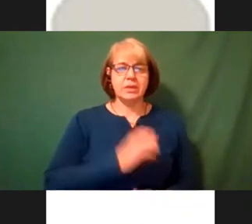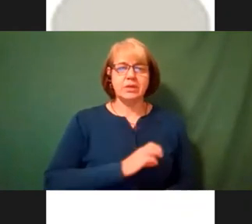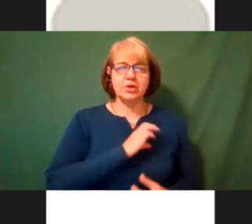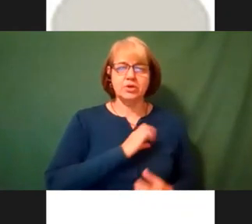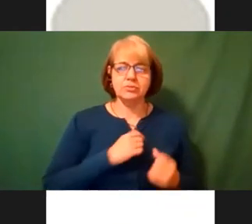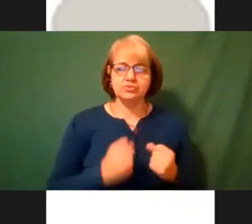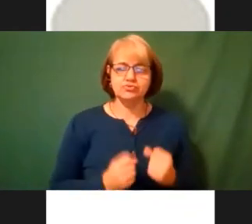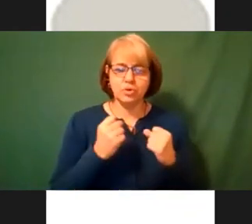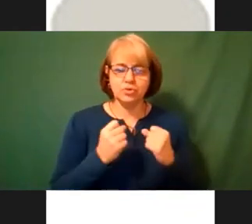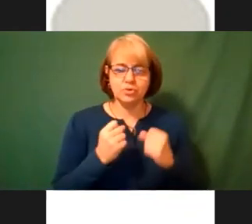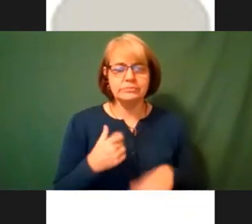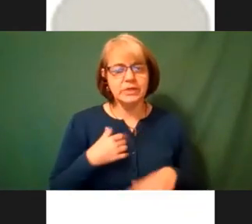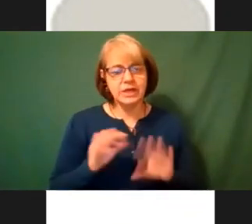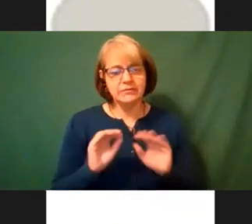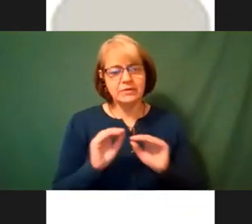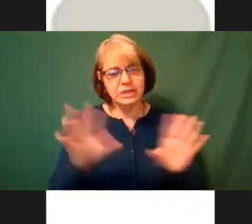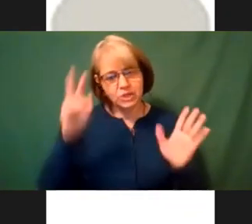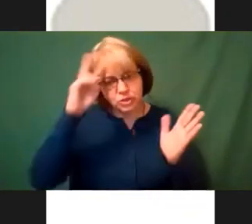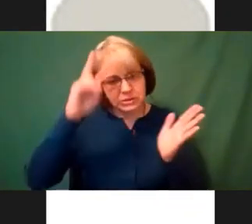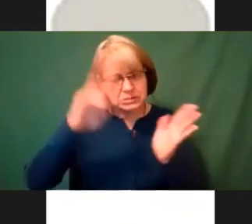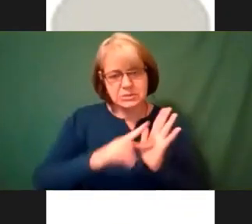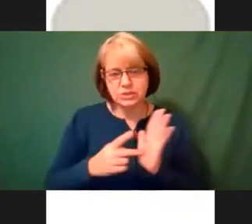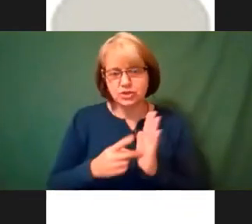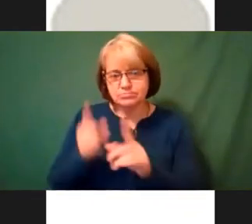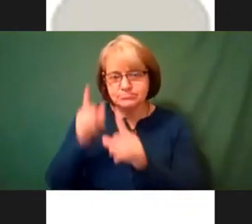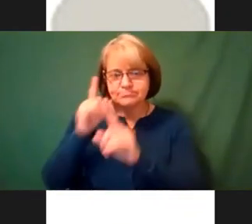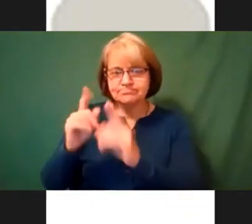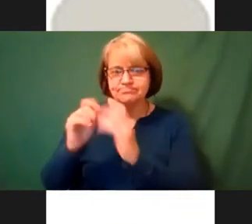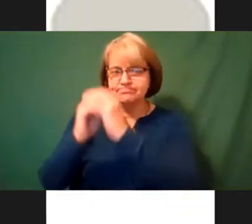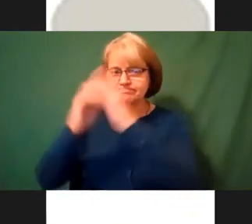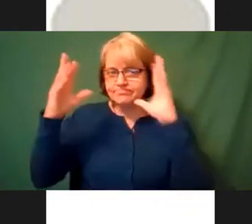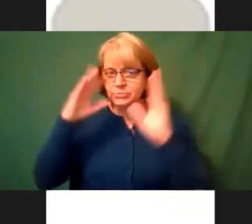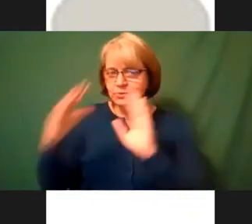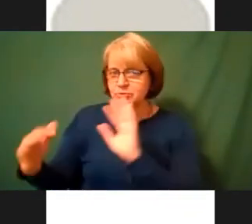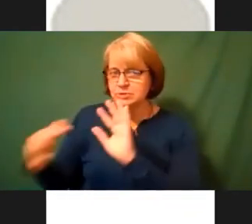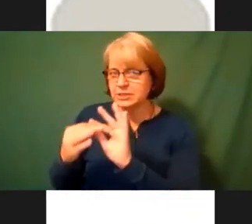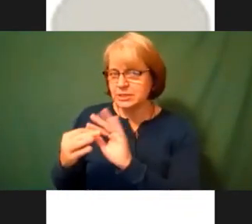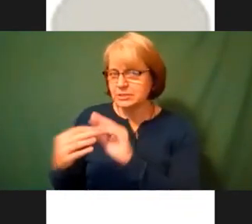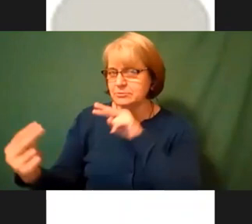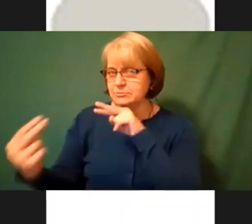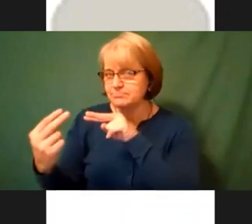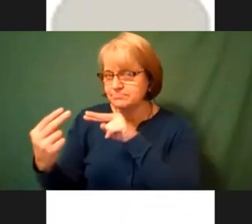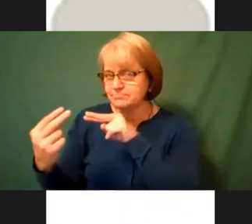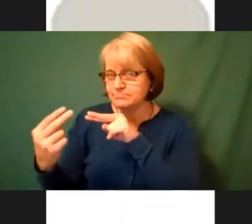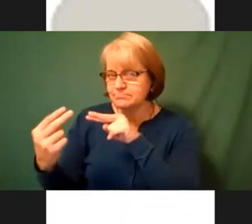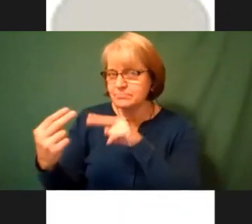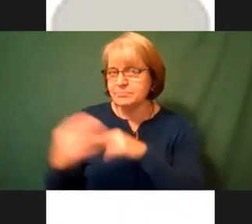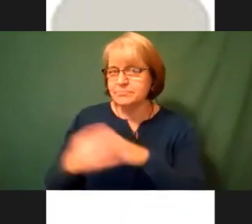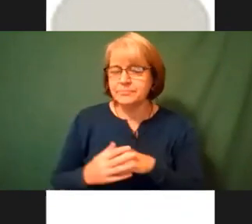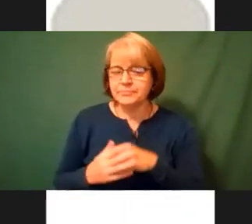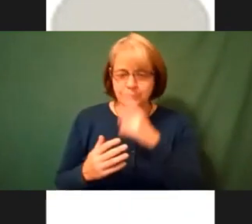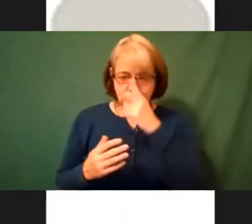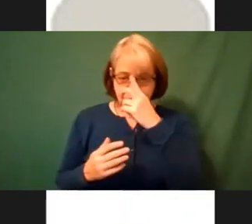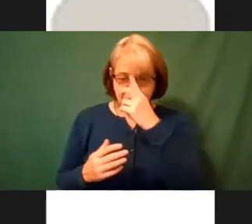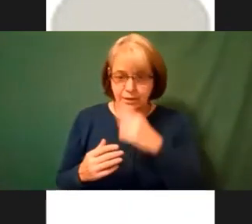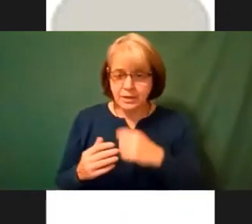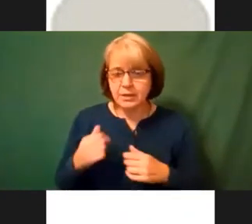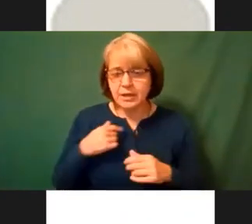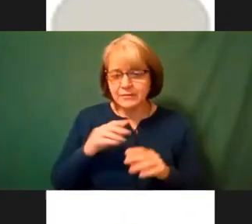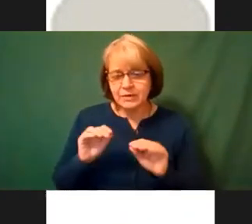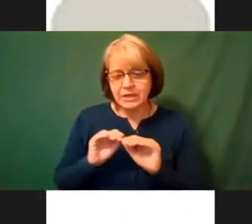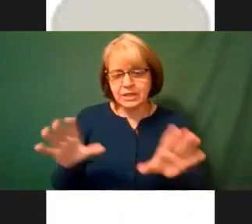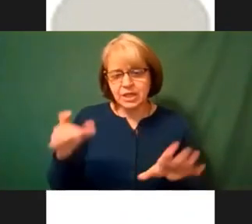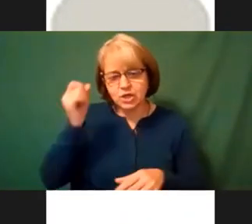clear intention, the vision that's there, the understanding of oneself so well that I